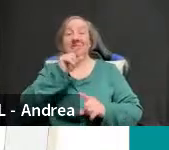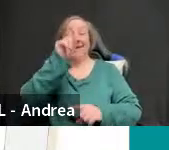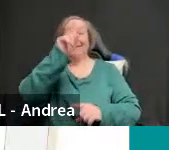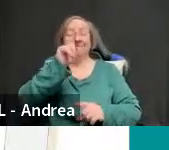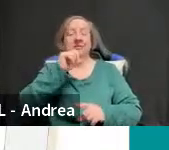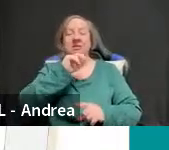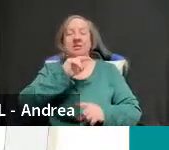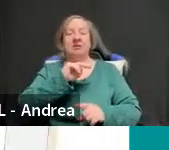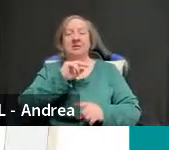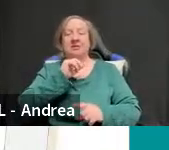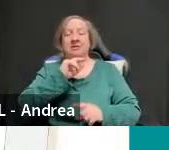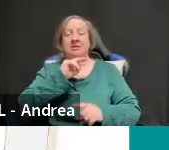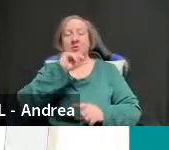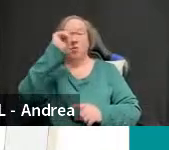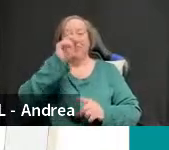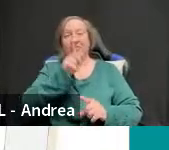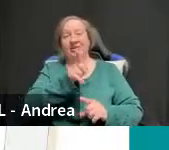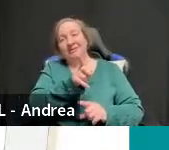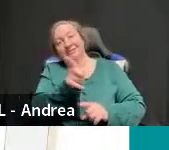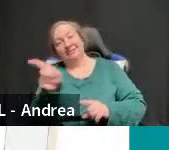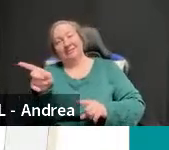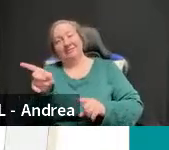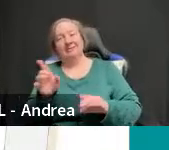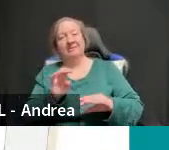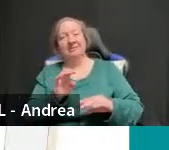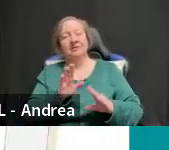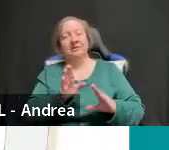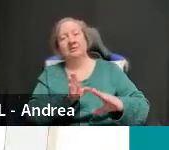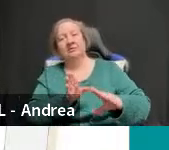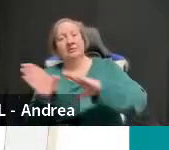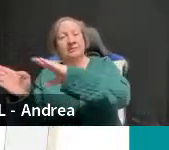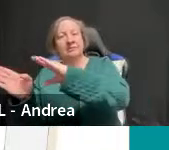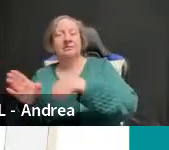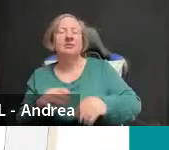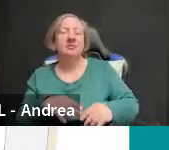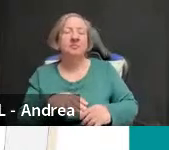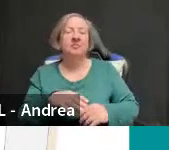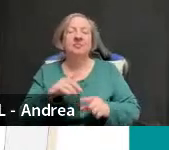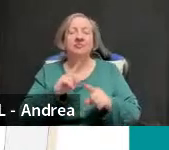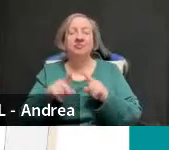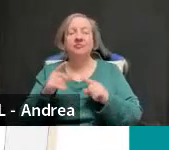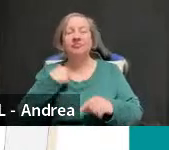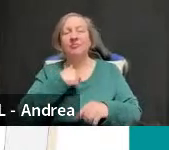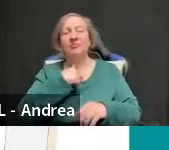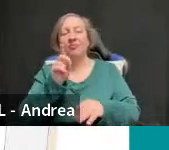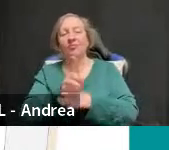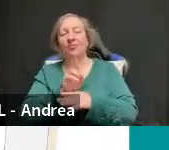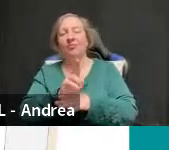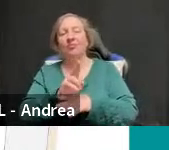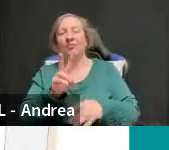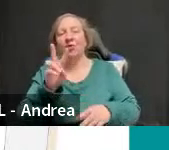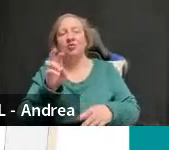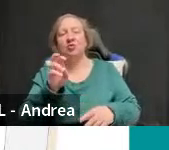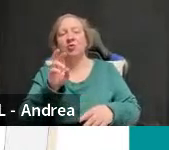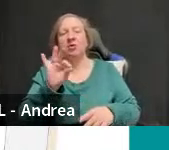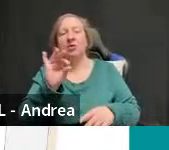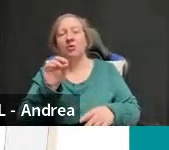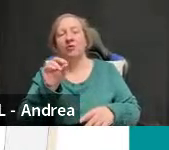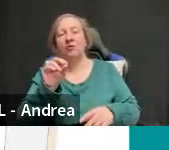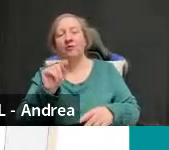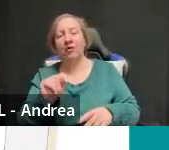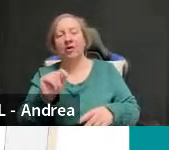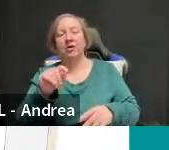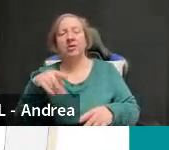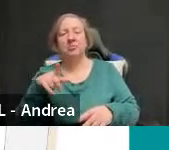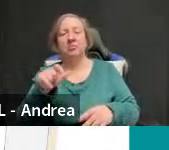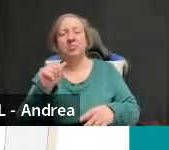But really what we end up using a lot more is just the platform length that TriMet uses is a 200-foot platform. So the